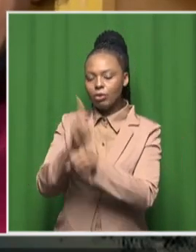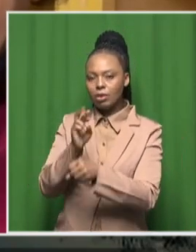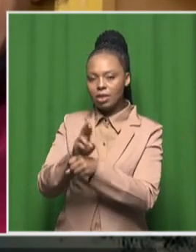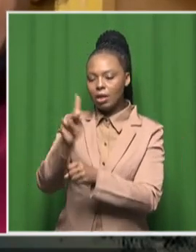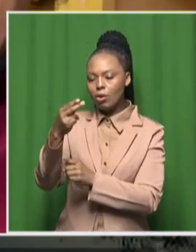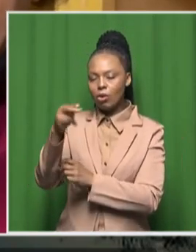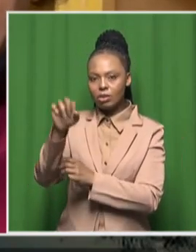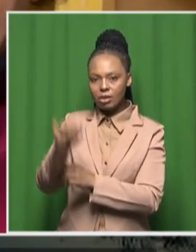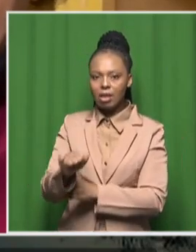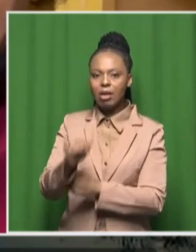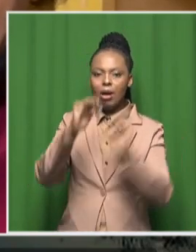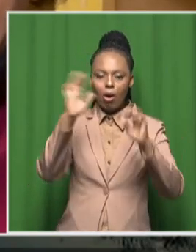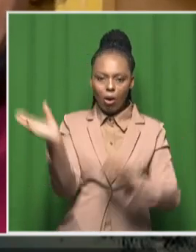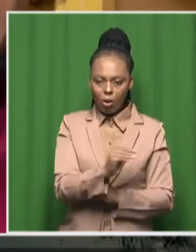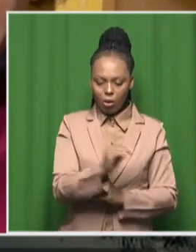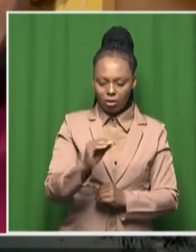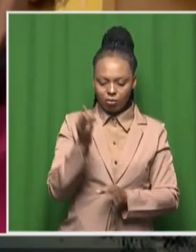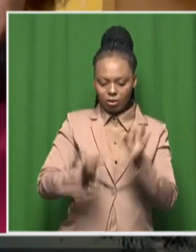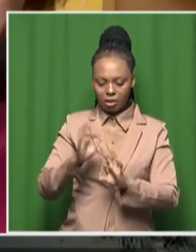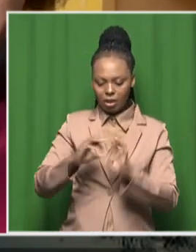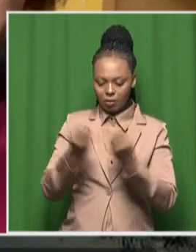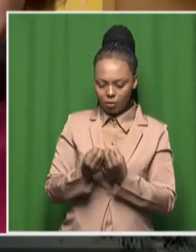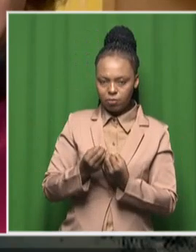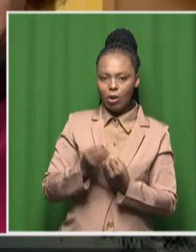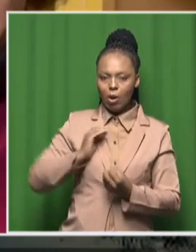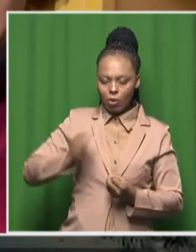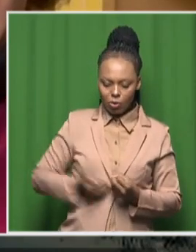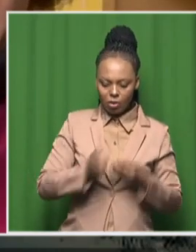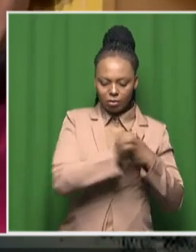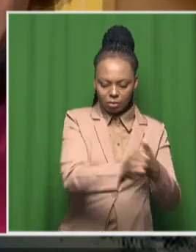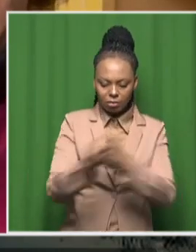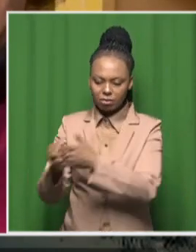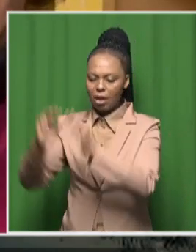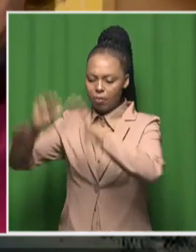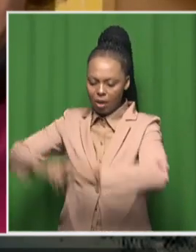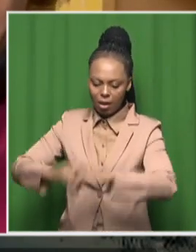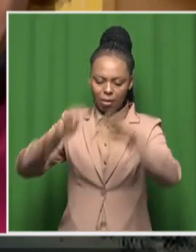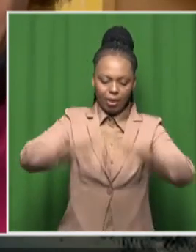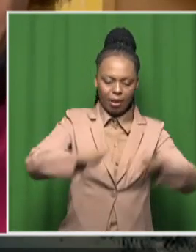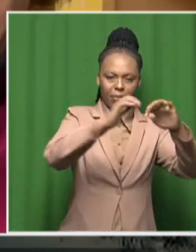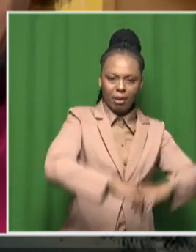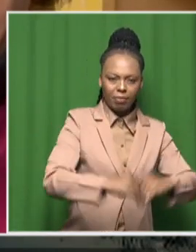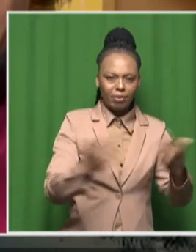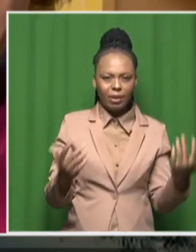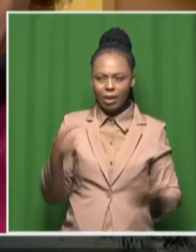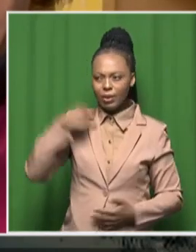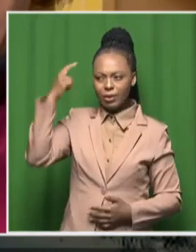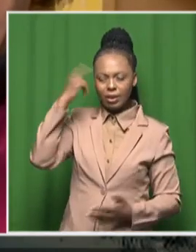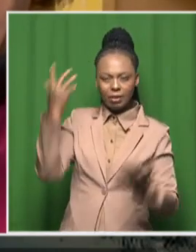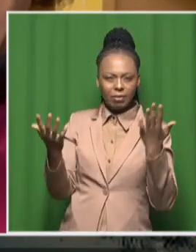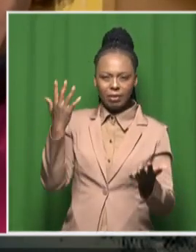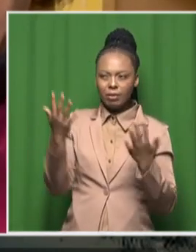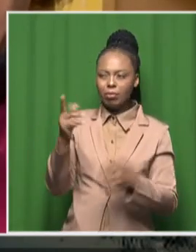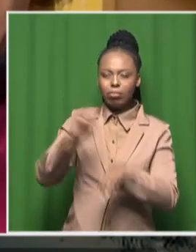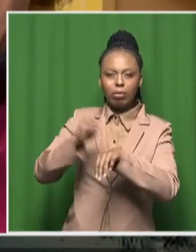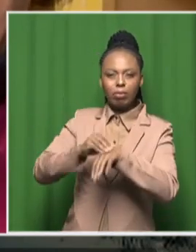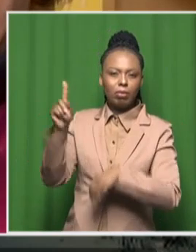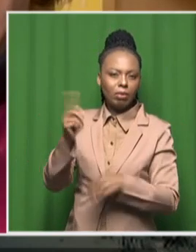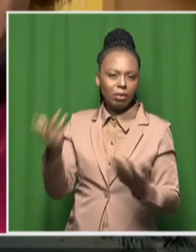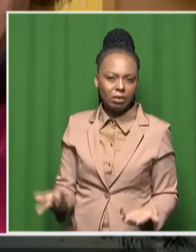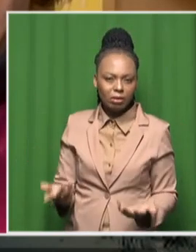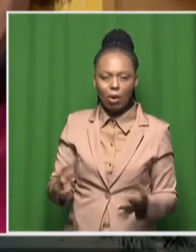do you think is the issue here? Could it be women forming parties that do not necessarily resonate with the broader needs of the masses, or could